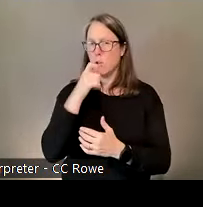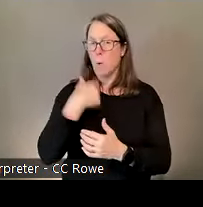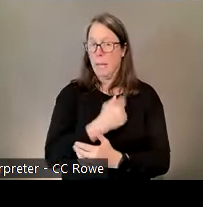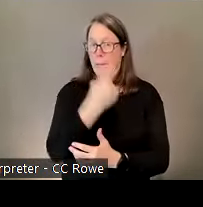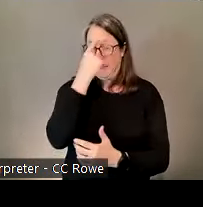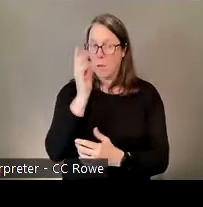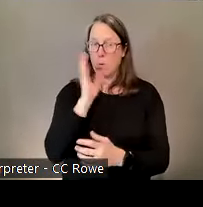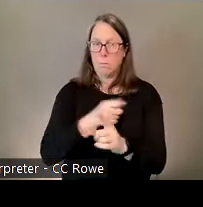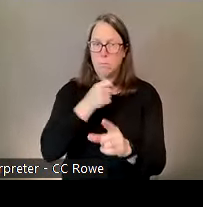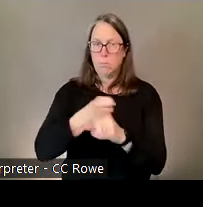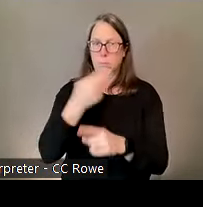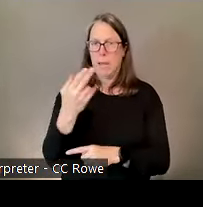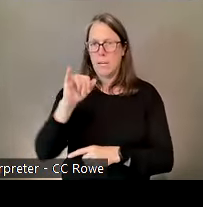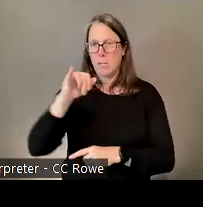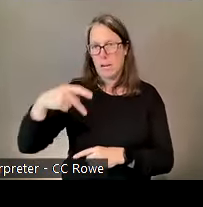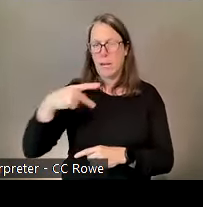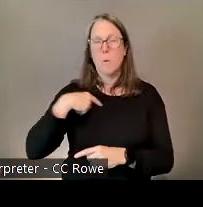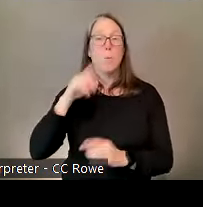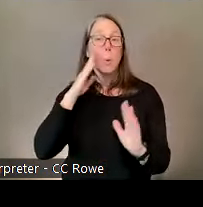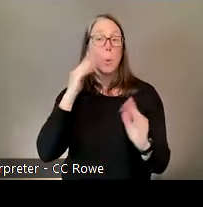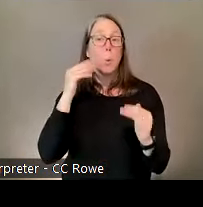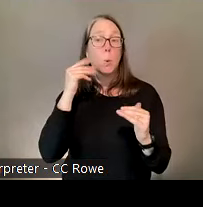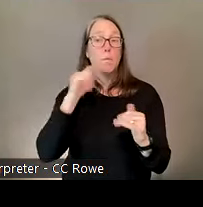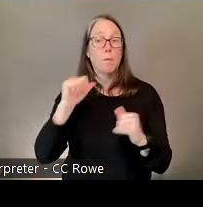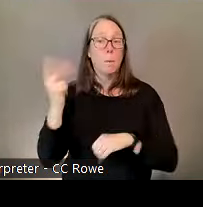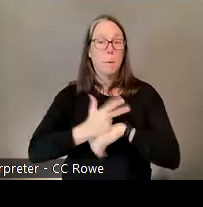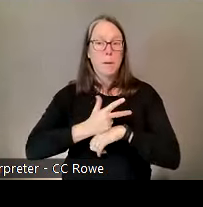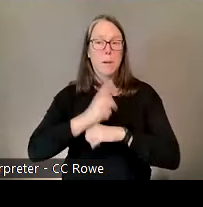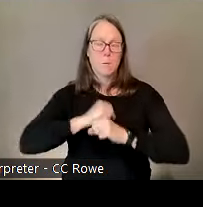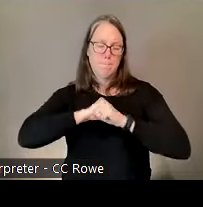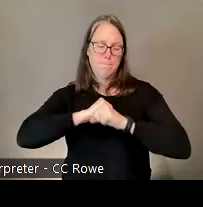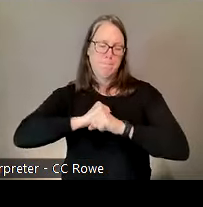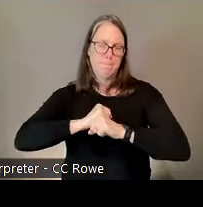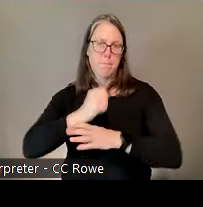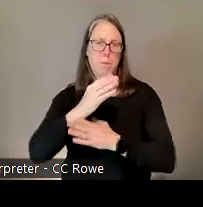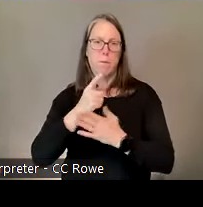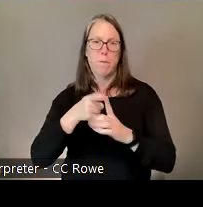HIE. We cool them for 3 days, and that seems to protect them from some